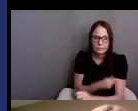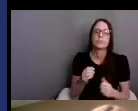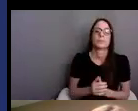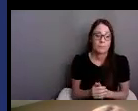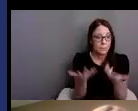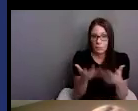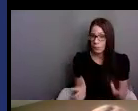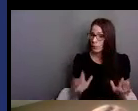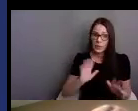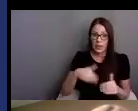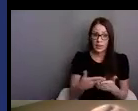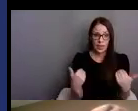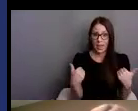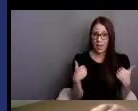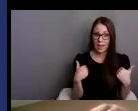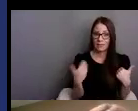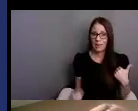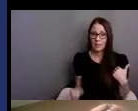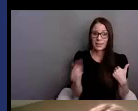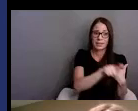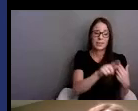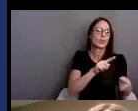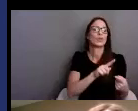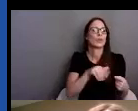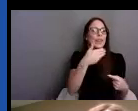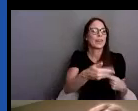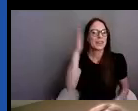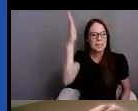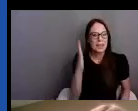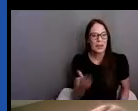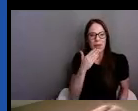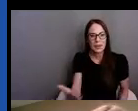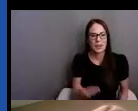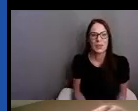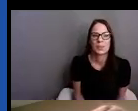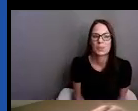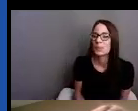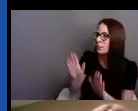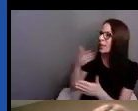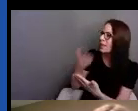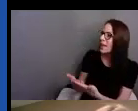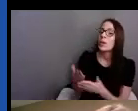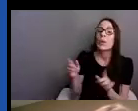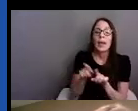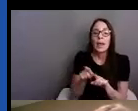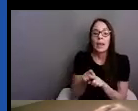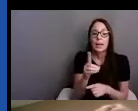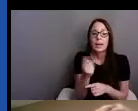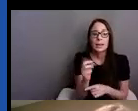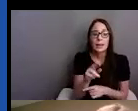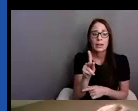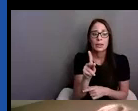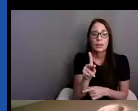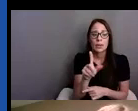all I have, and I'll hand it off to the next speaker. Thank you. Great, thank you. And Dr. Klein, we